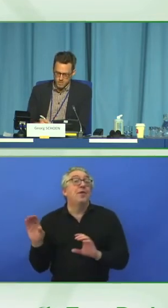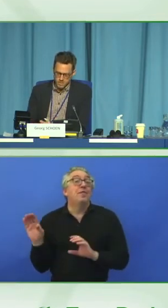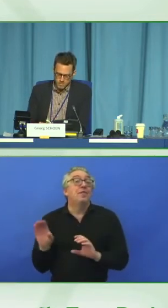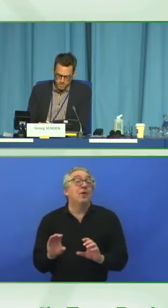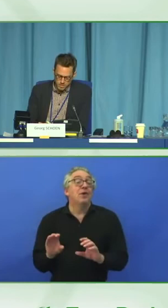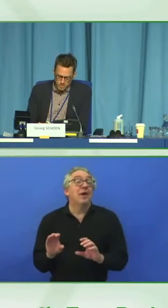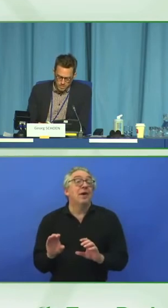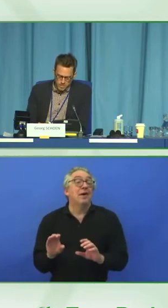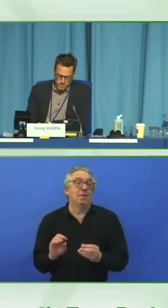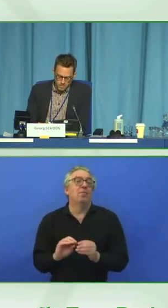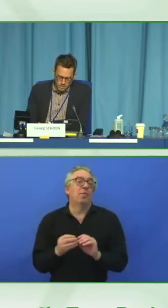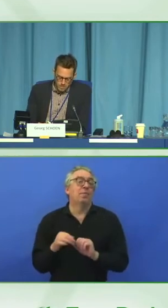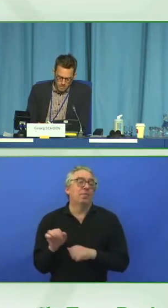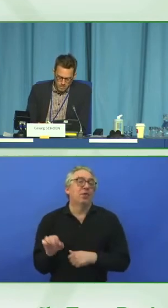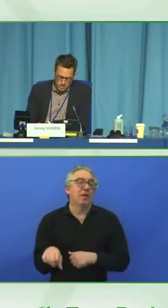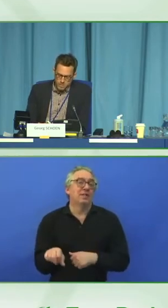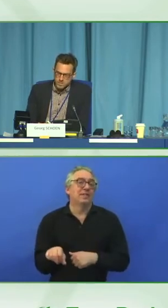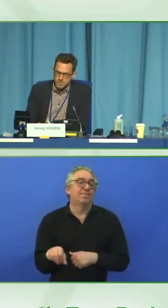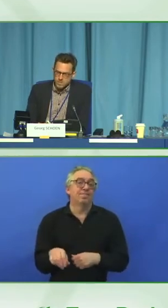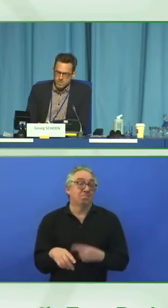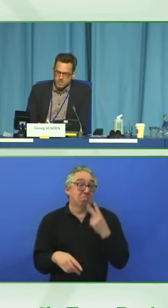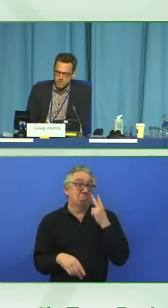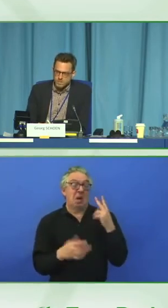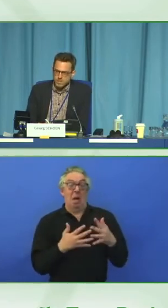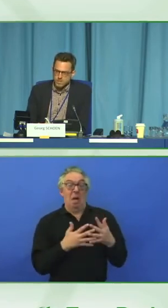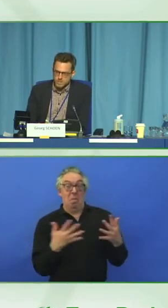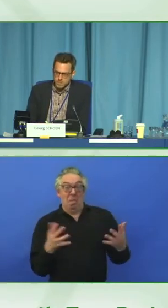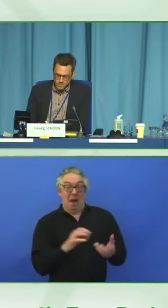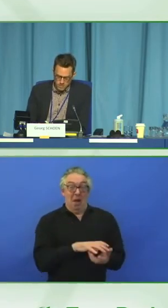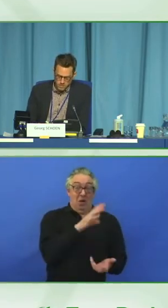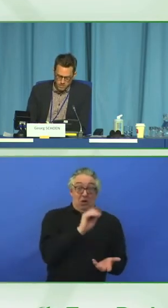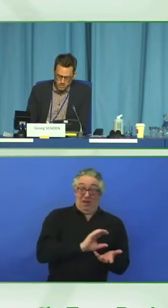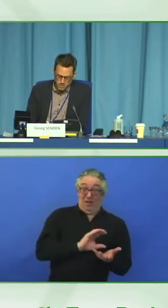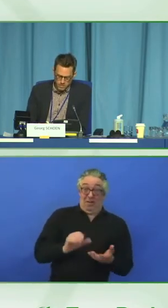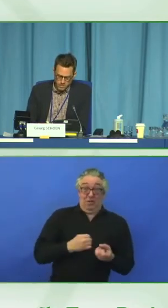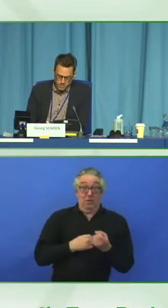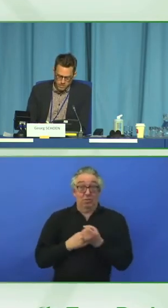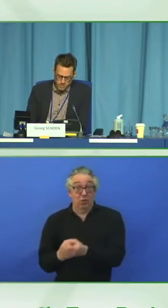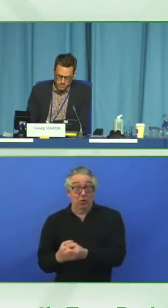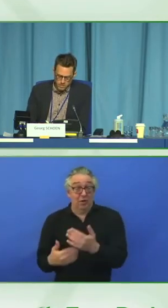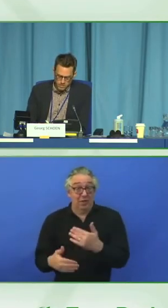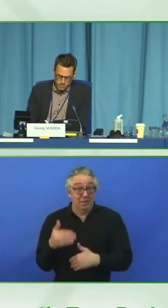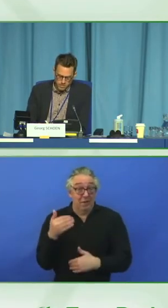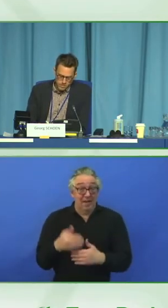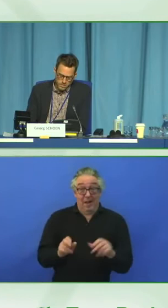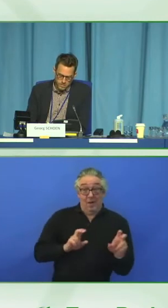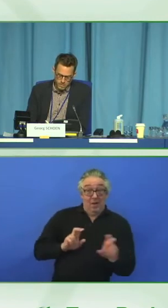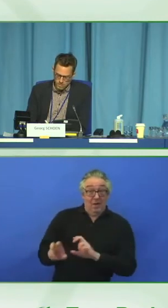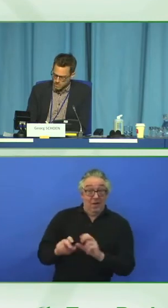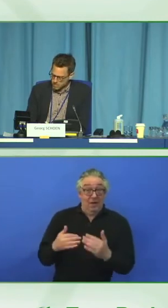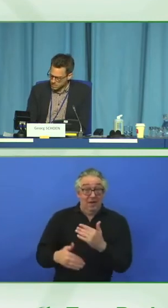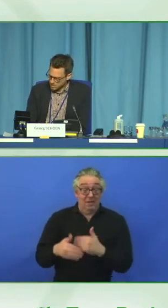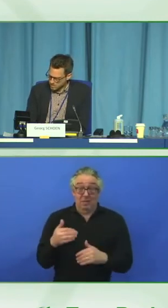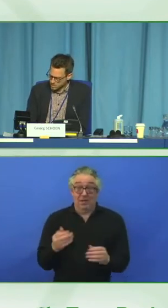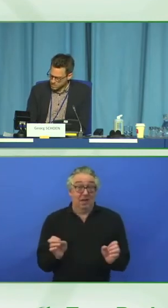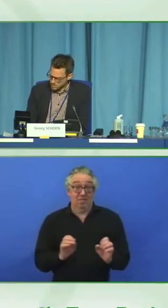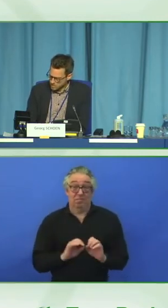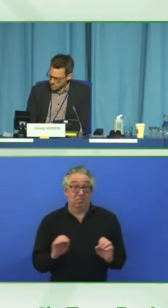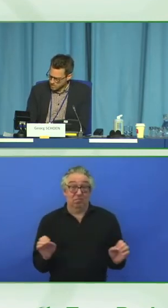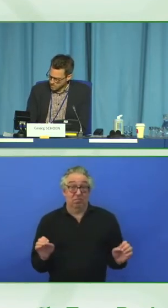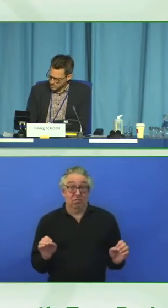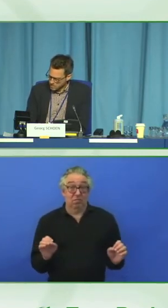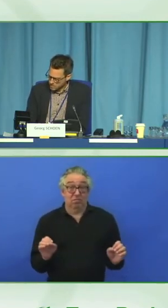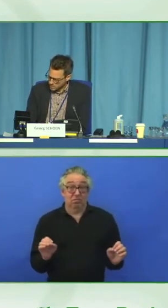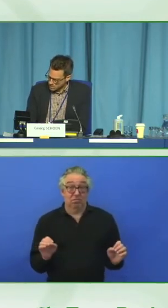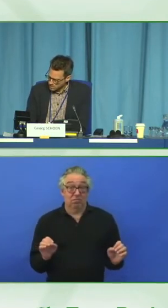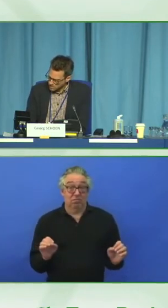investing in the disability space actively. But I think there are a couple of reasons because of that. There is no distribution